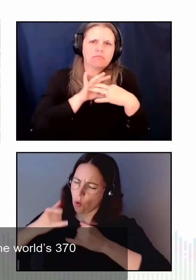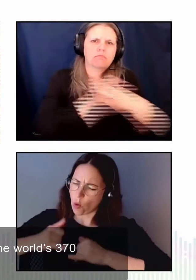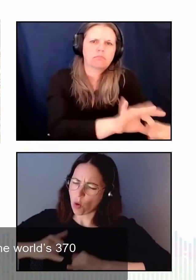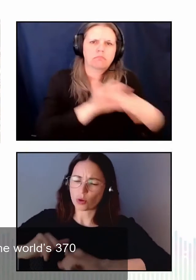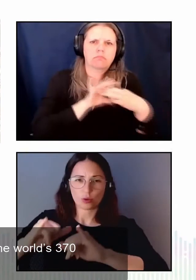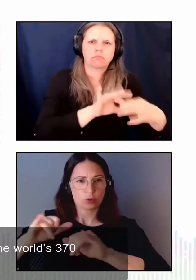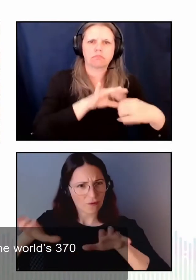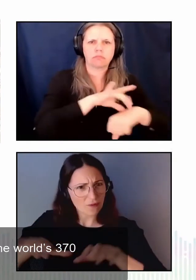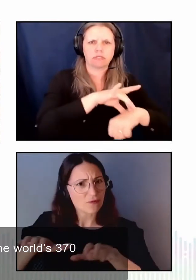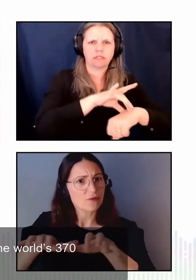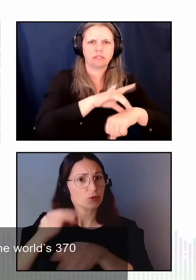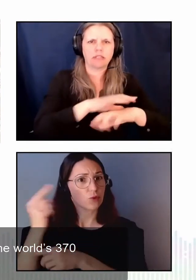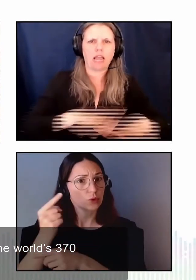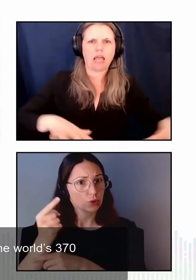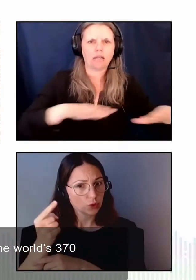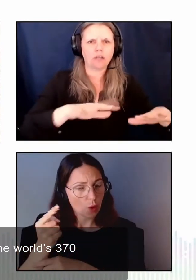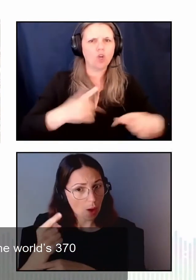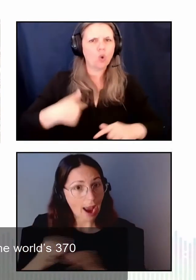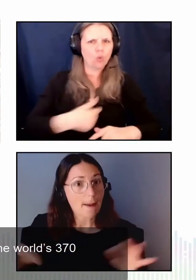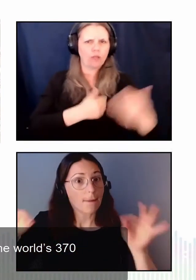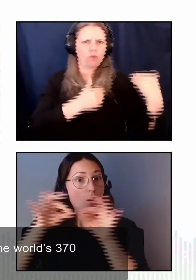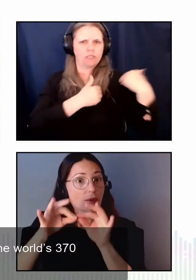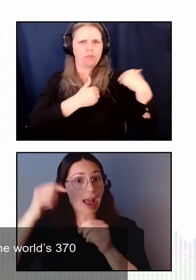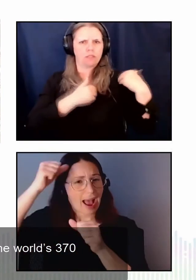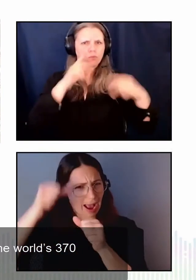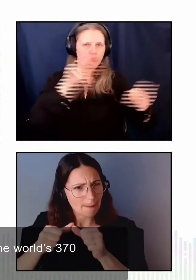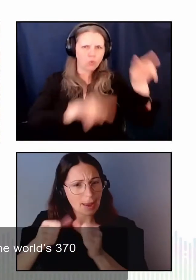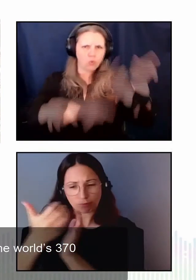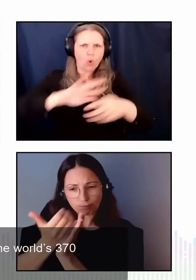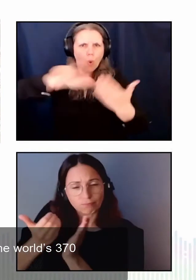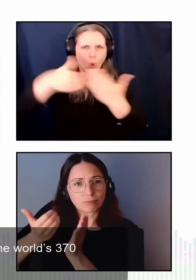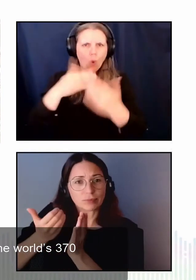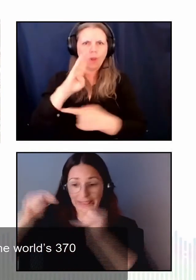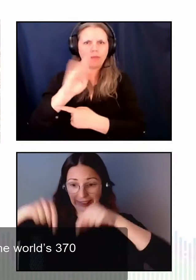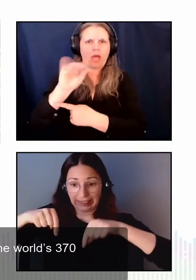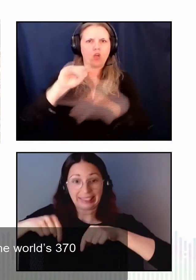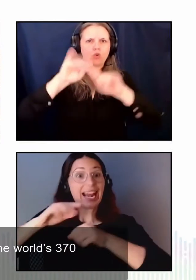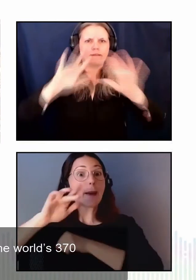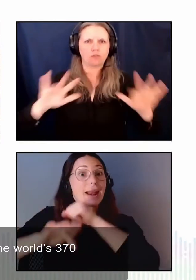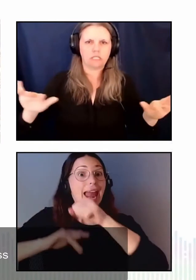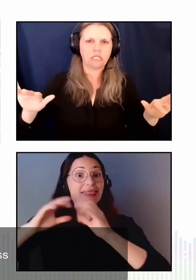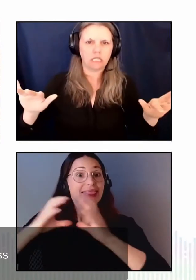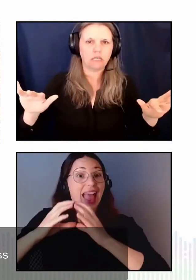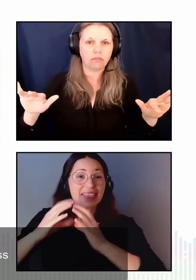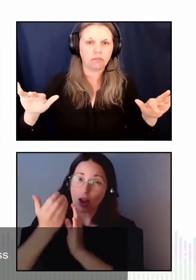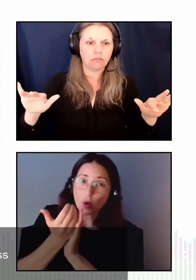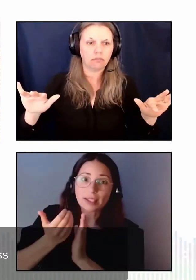of the remaining biodiversity of the planet. While the world's 370